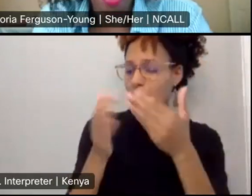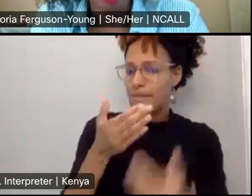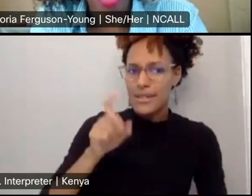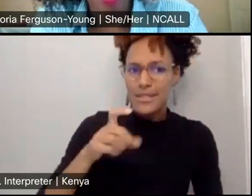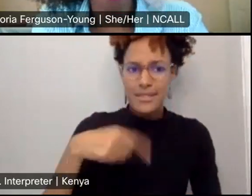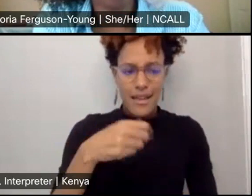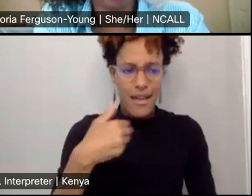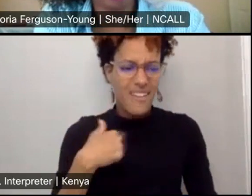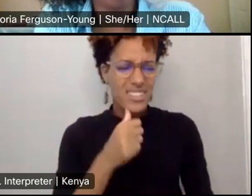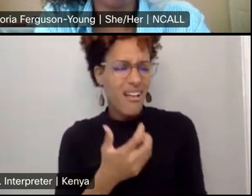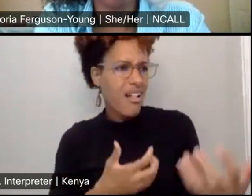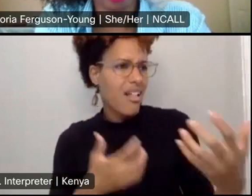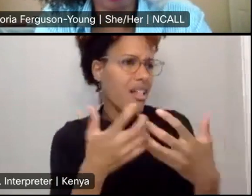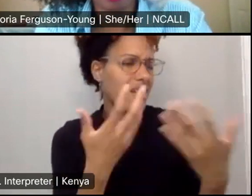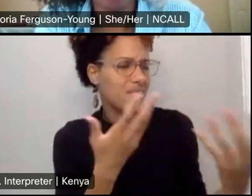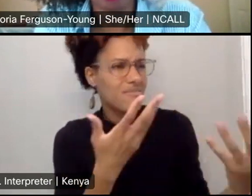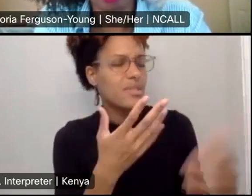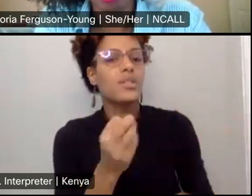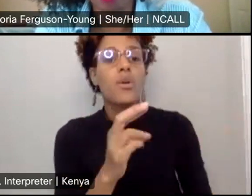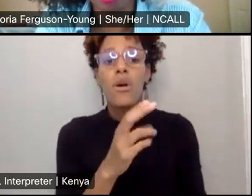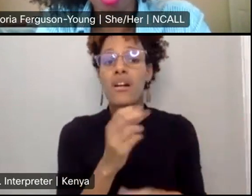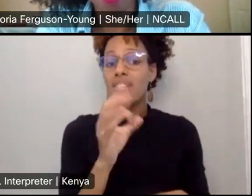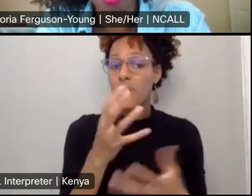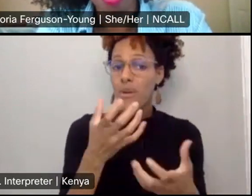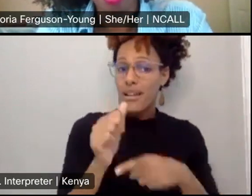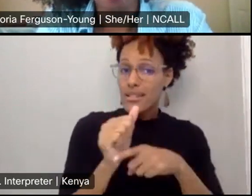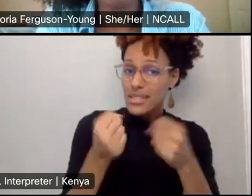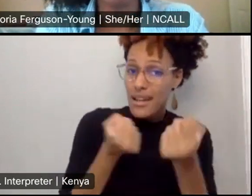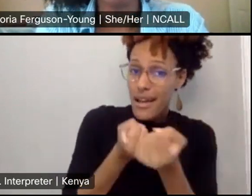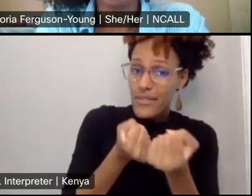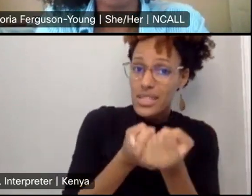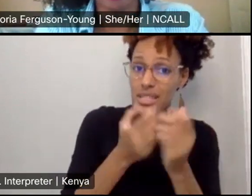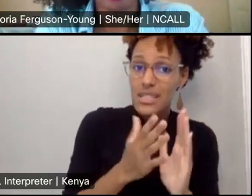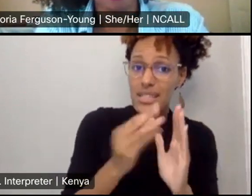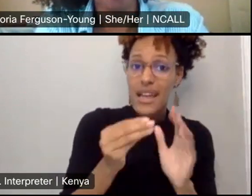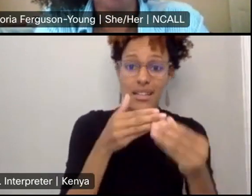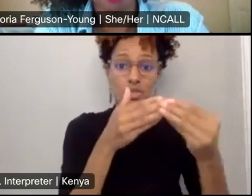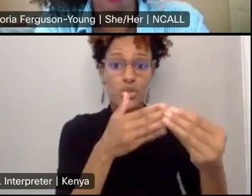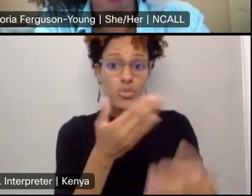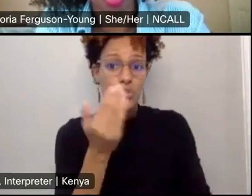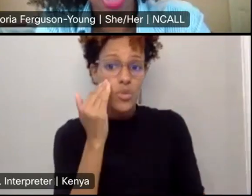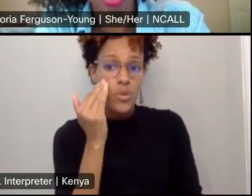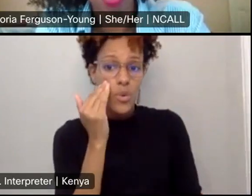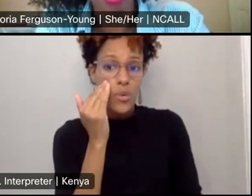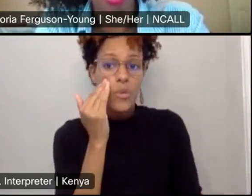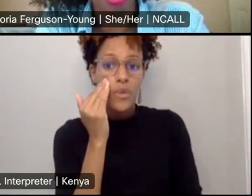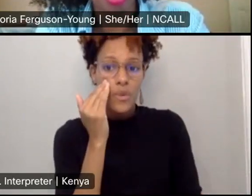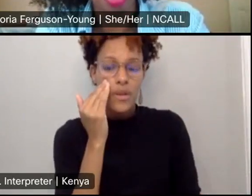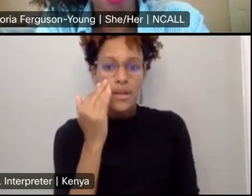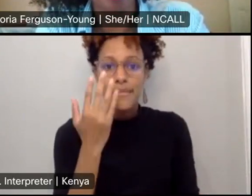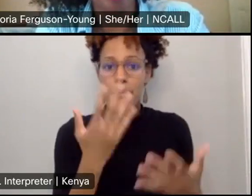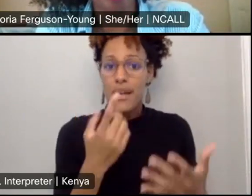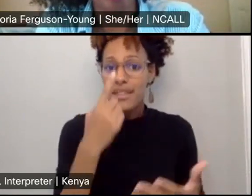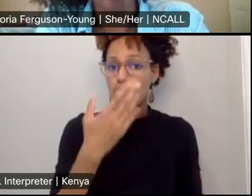aren't being met or what they want, advocates or leadership to know. I think that's a really great, really great